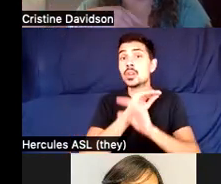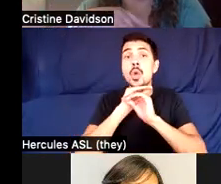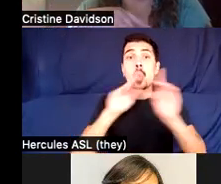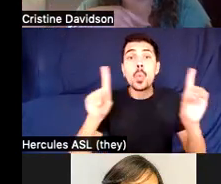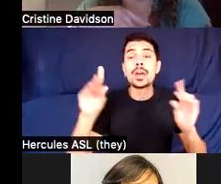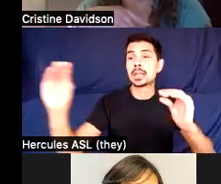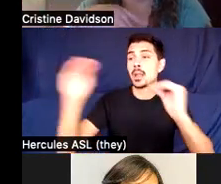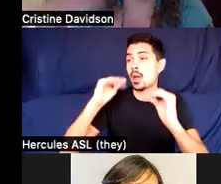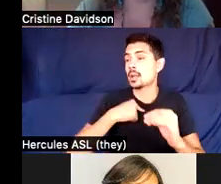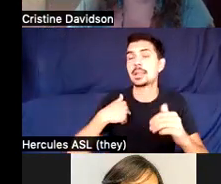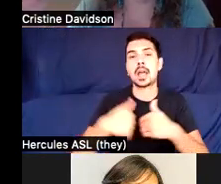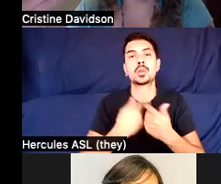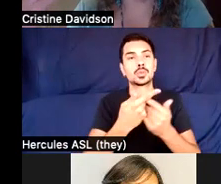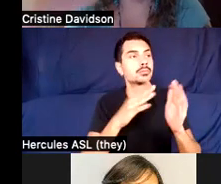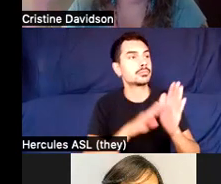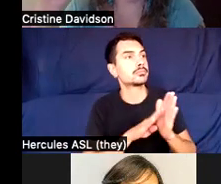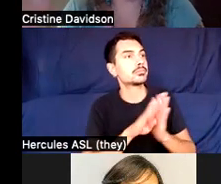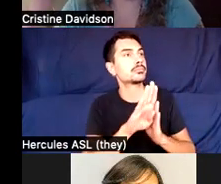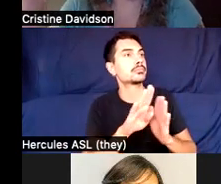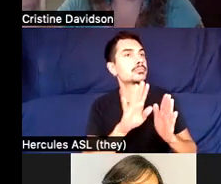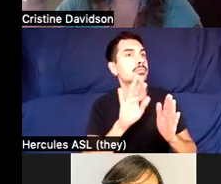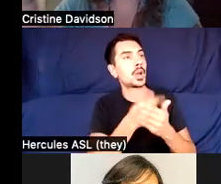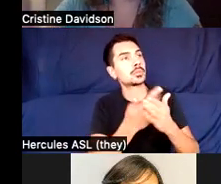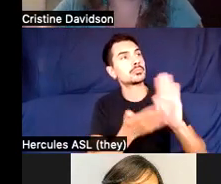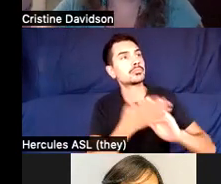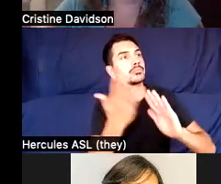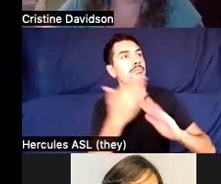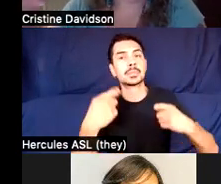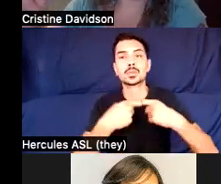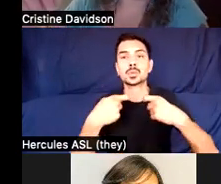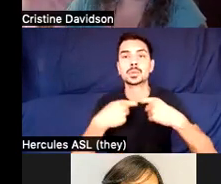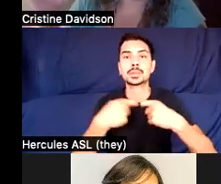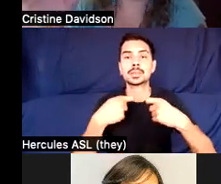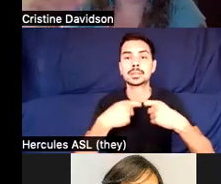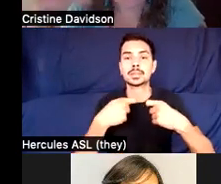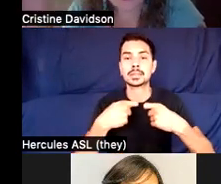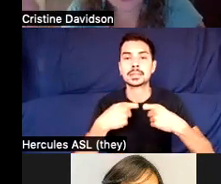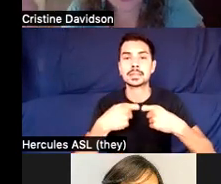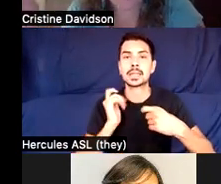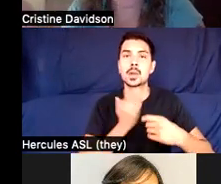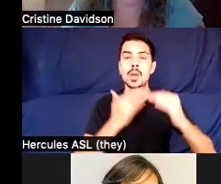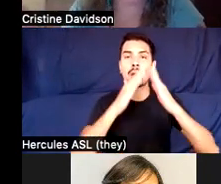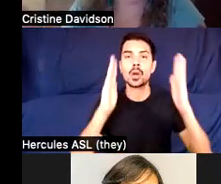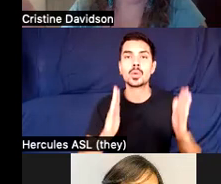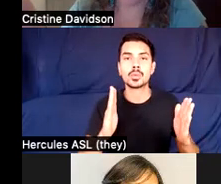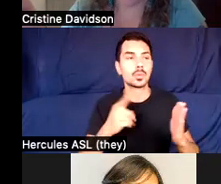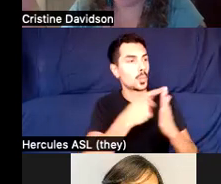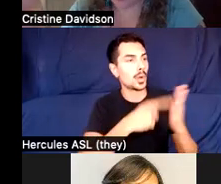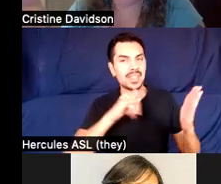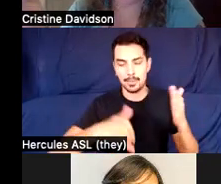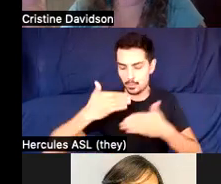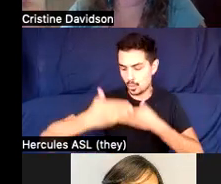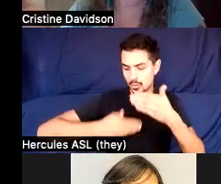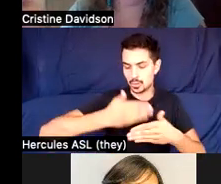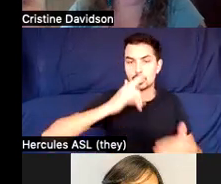open up an electricity, get electricity at our house, what process does it take to do that?